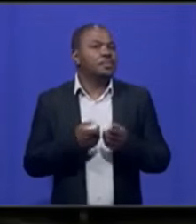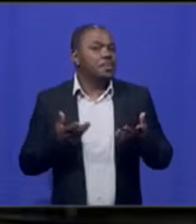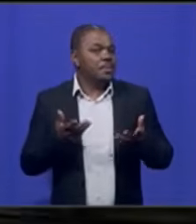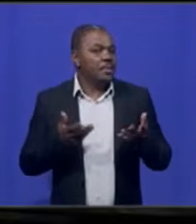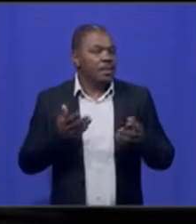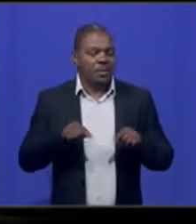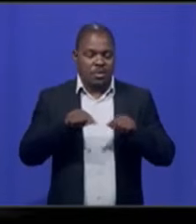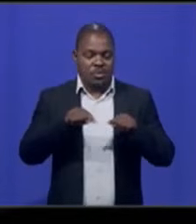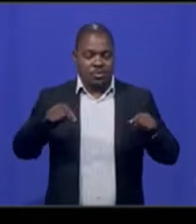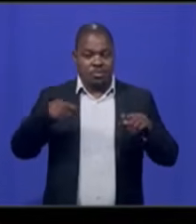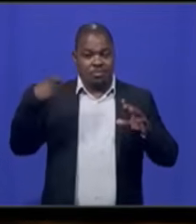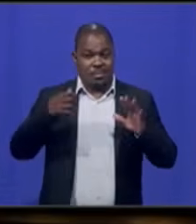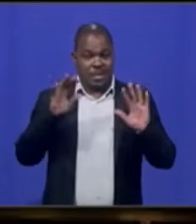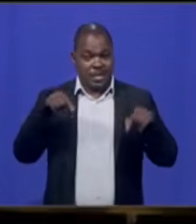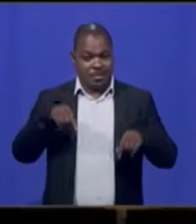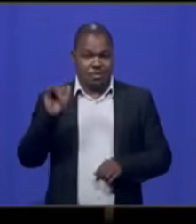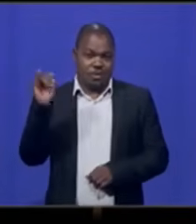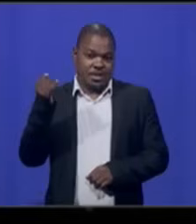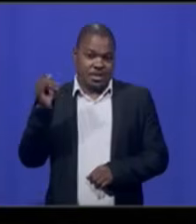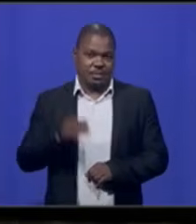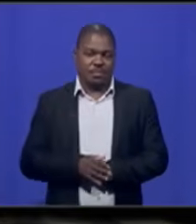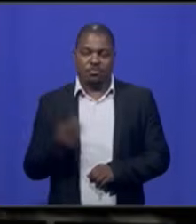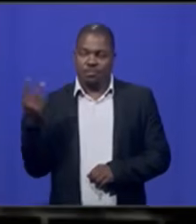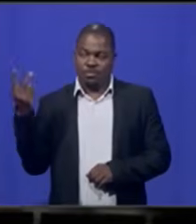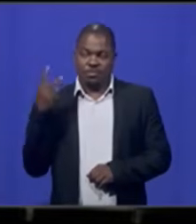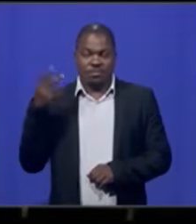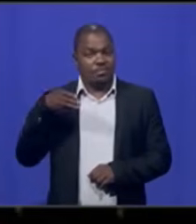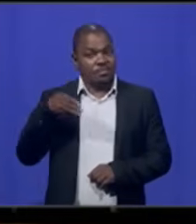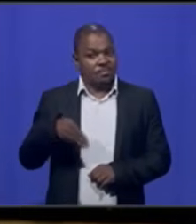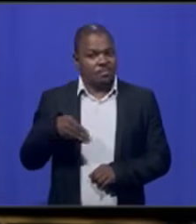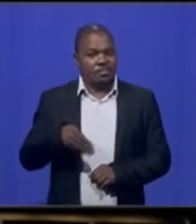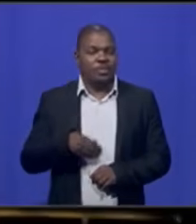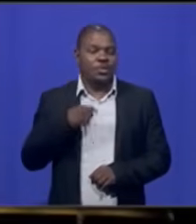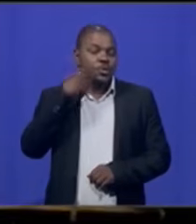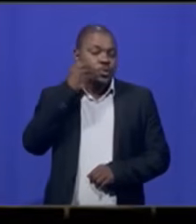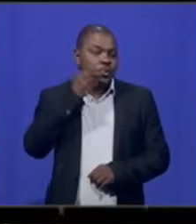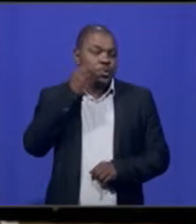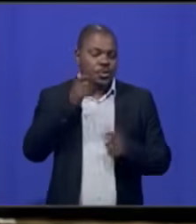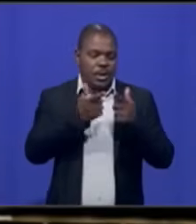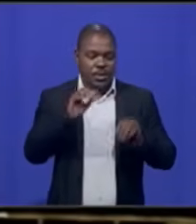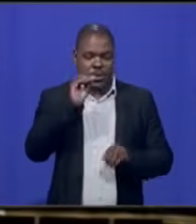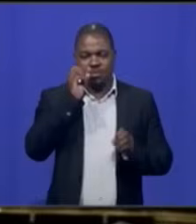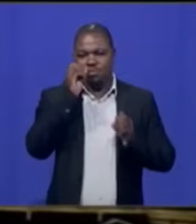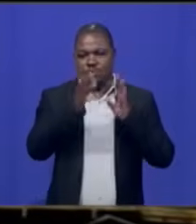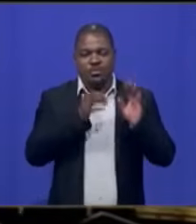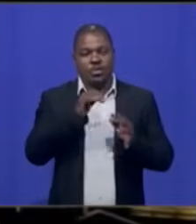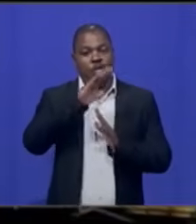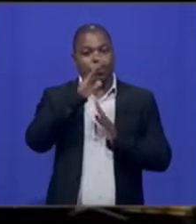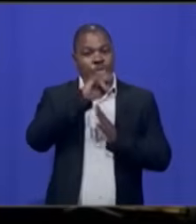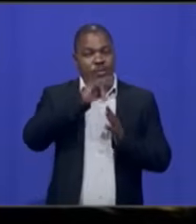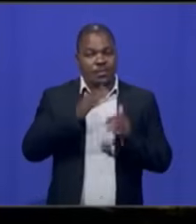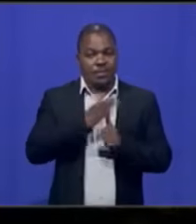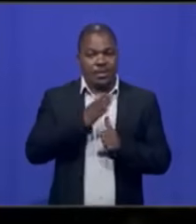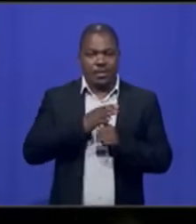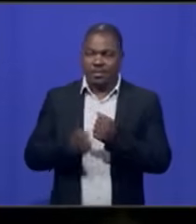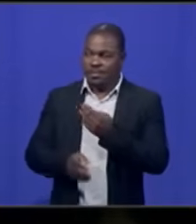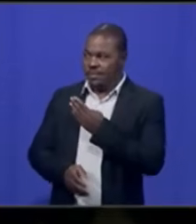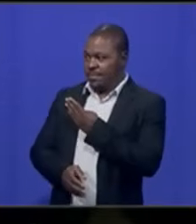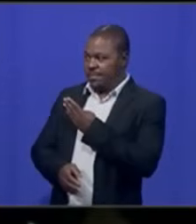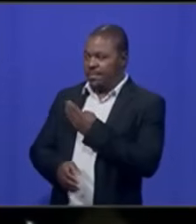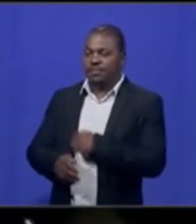Sesotho ho tswa Studio 10 Auckland Park Johannesburg re utlhisetsa kgaso ya ditaba ka puo ya Sesotho fela pele re kgona tsona re tla lekola tse itlhomeng